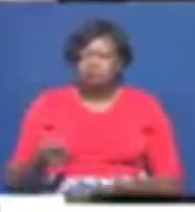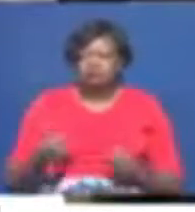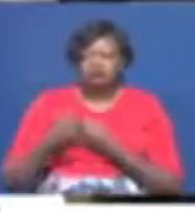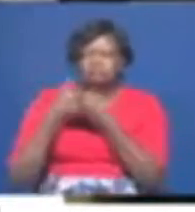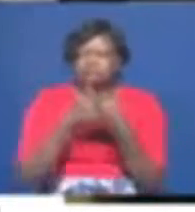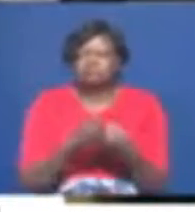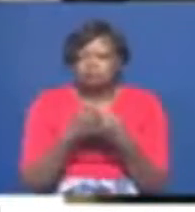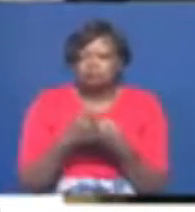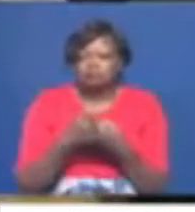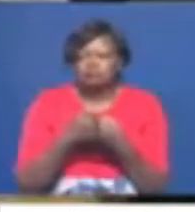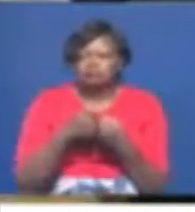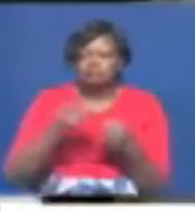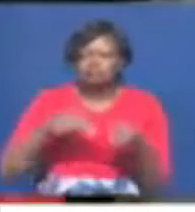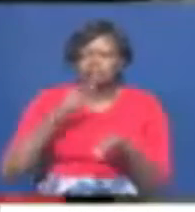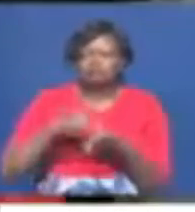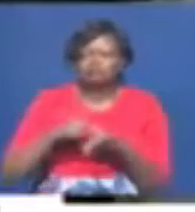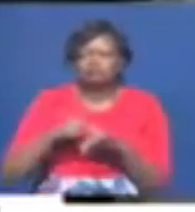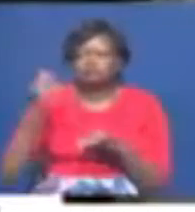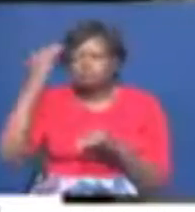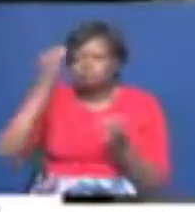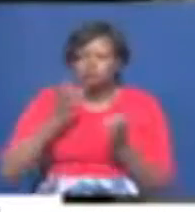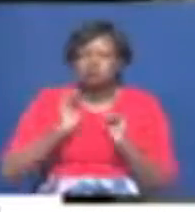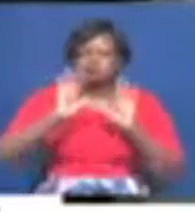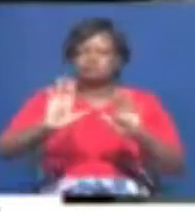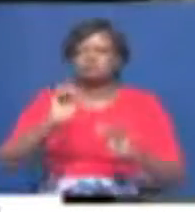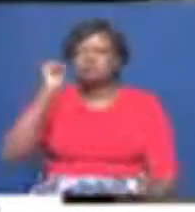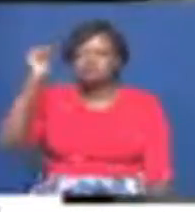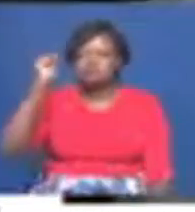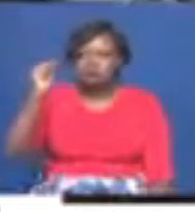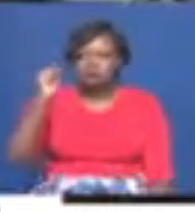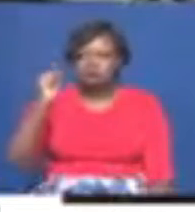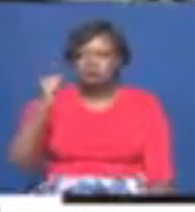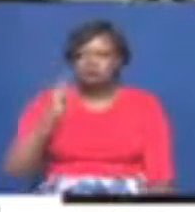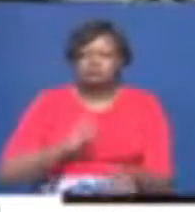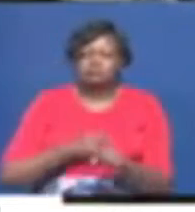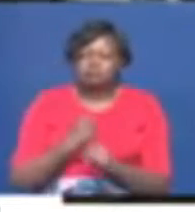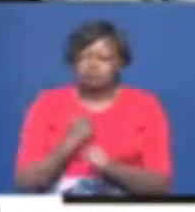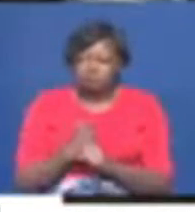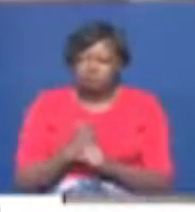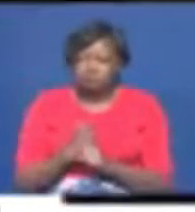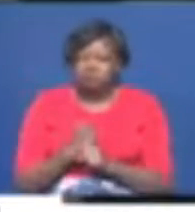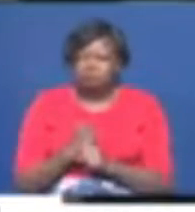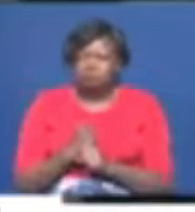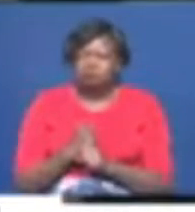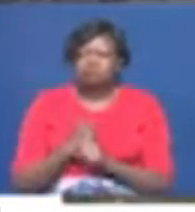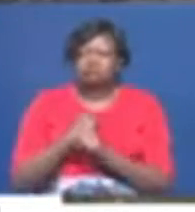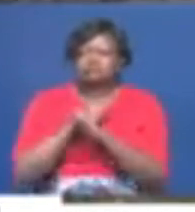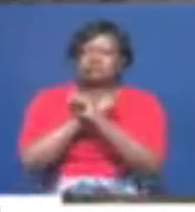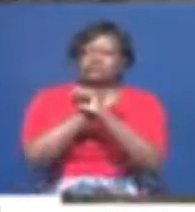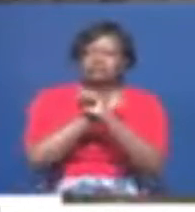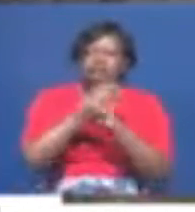the National Intelligence Service to keep off politics in exercising their mandate of safeguarding national